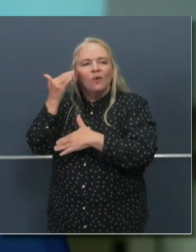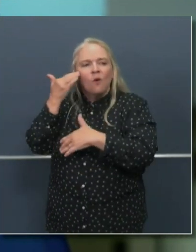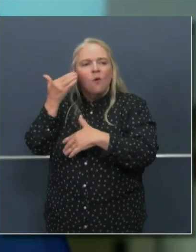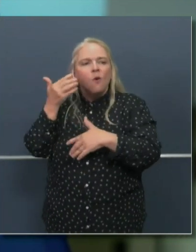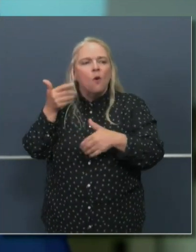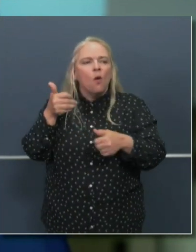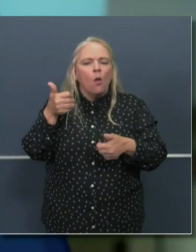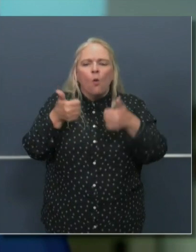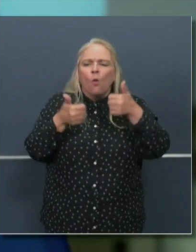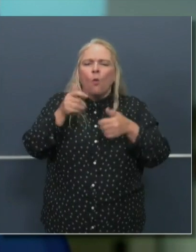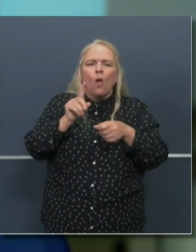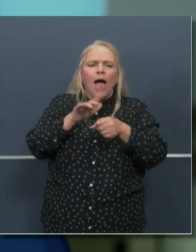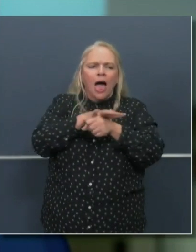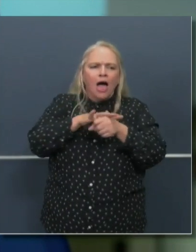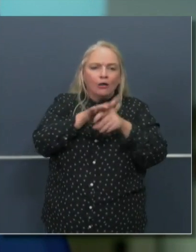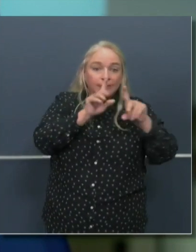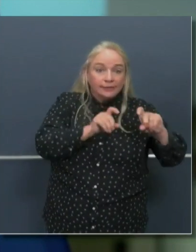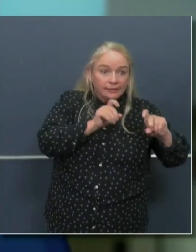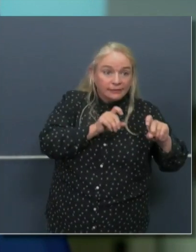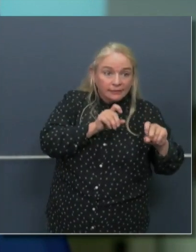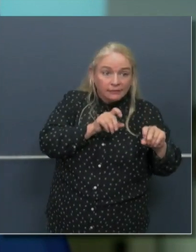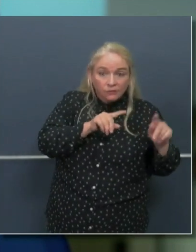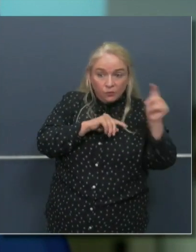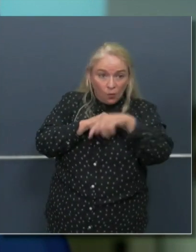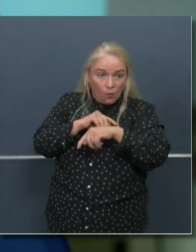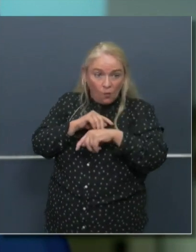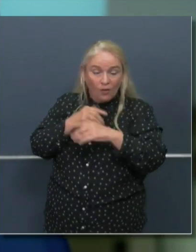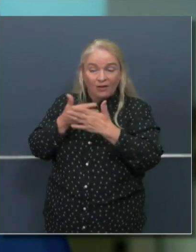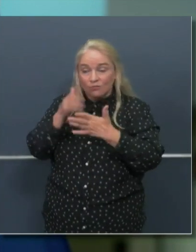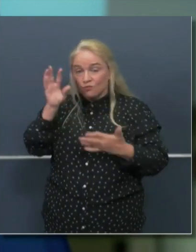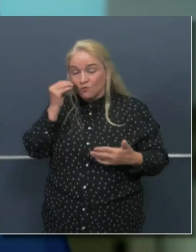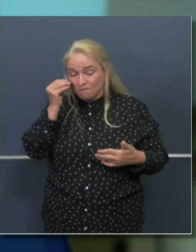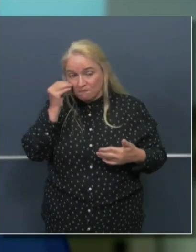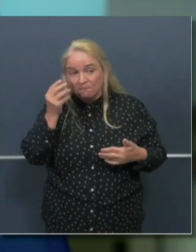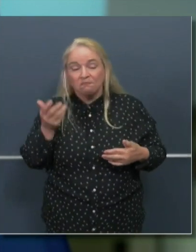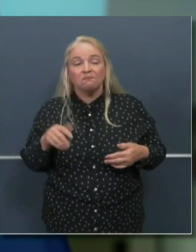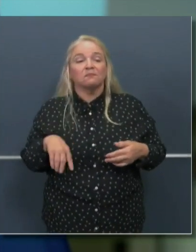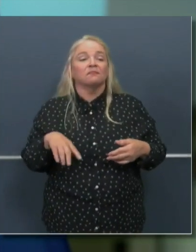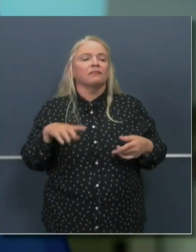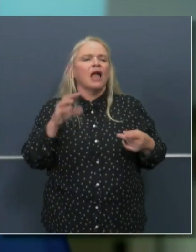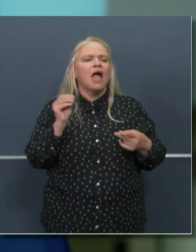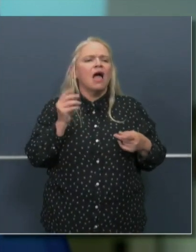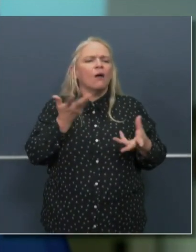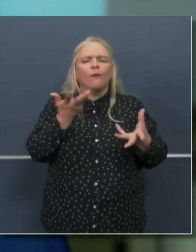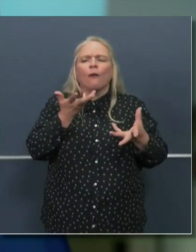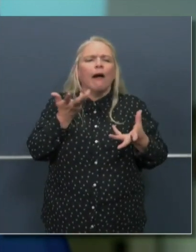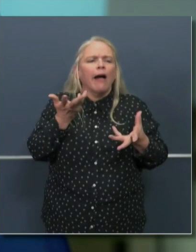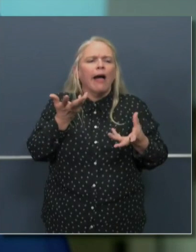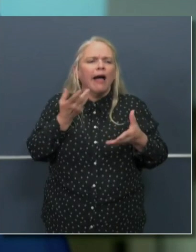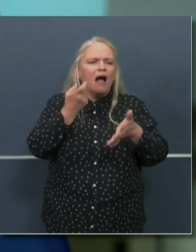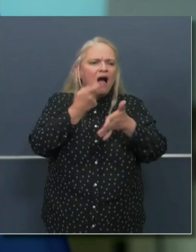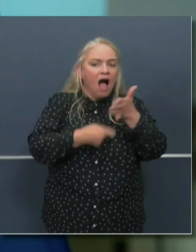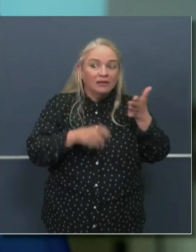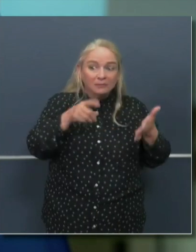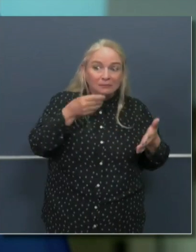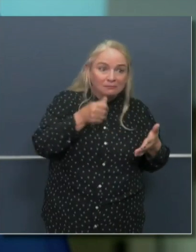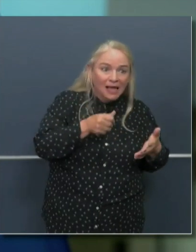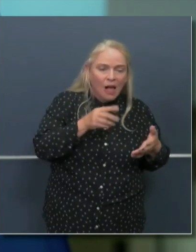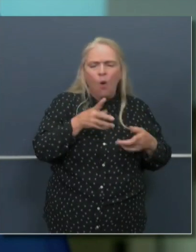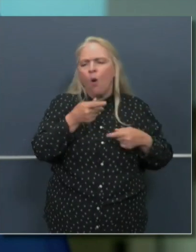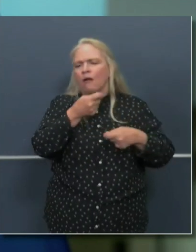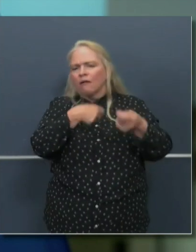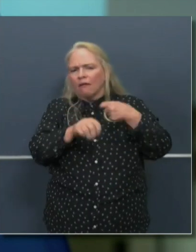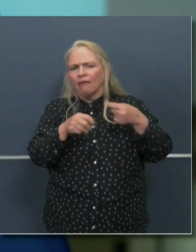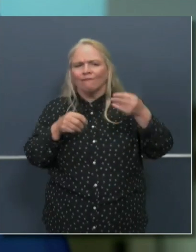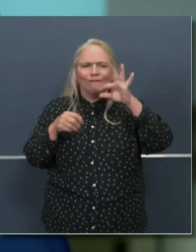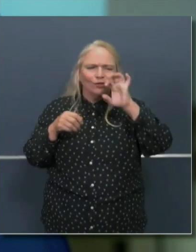are proximate to where you live, and also the reimbursement or costs associated. A vast